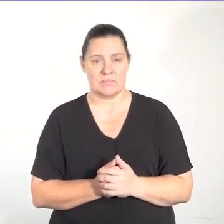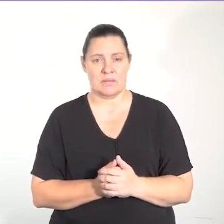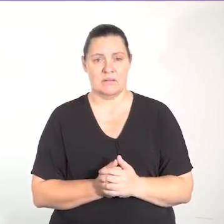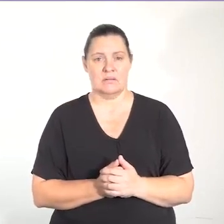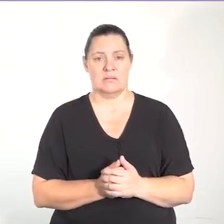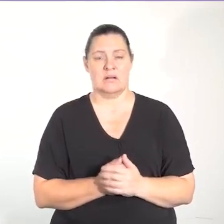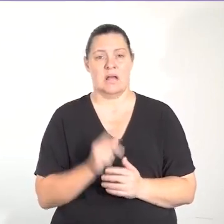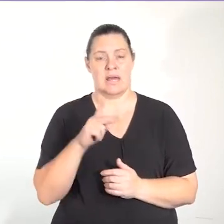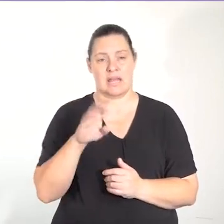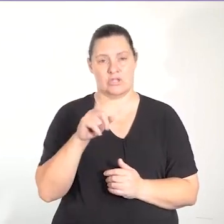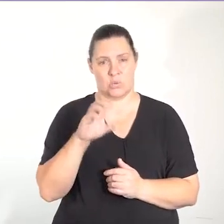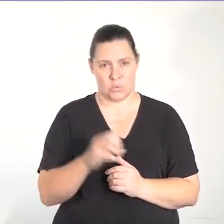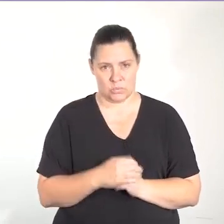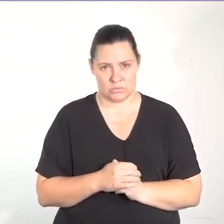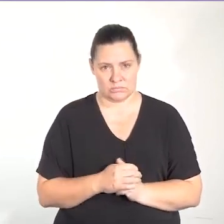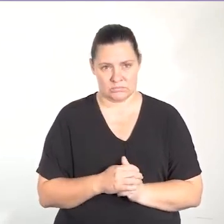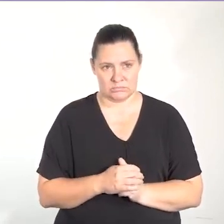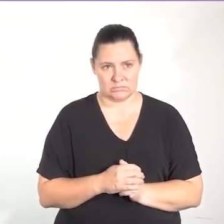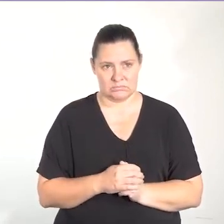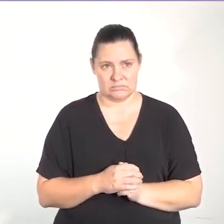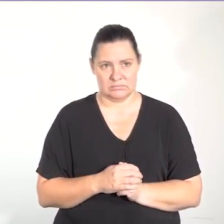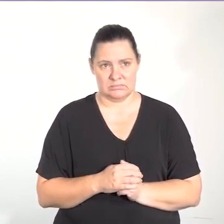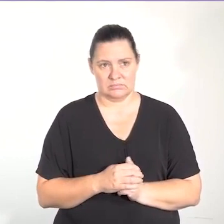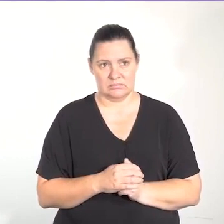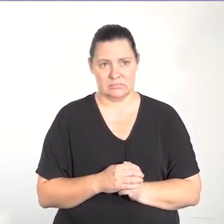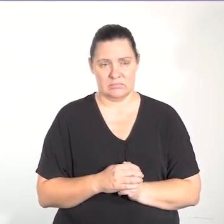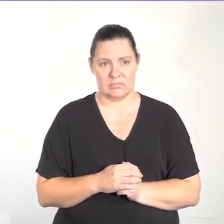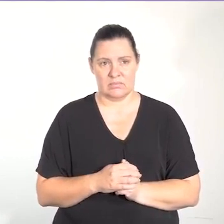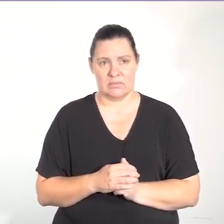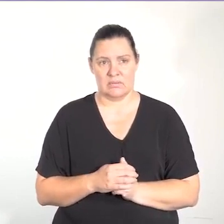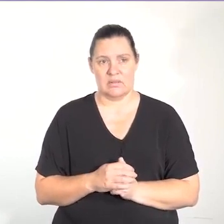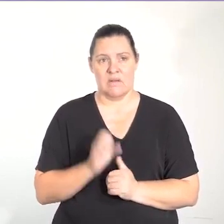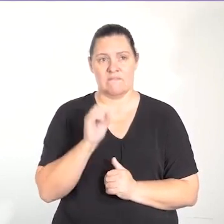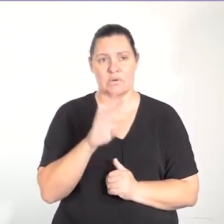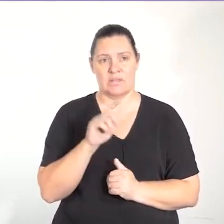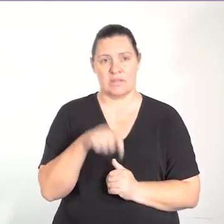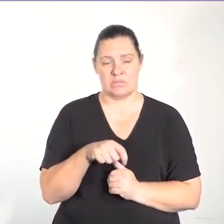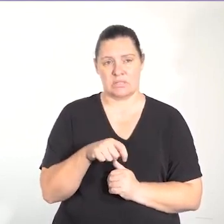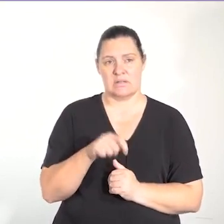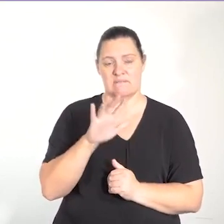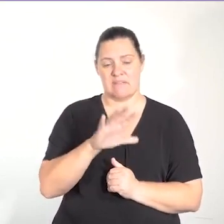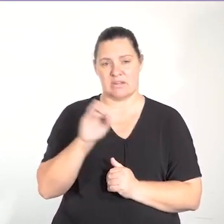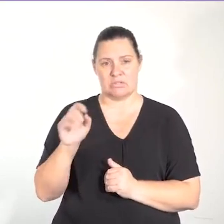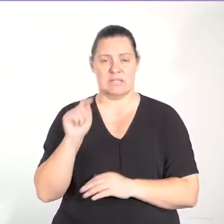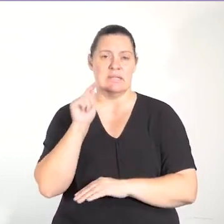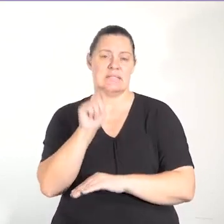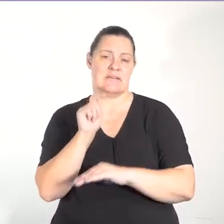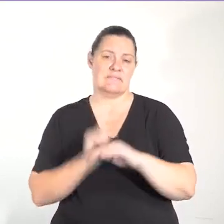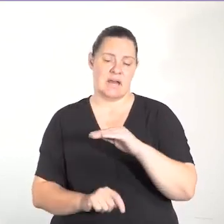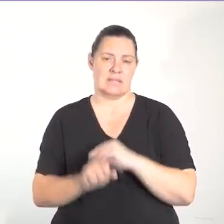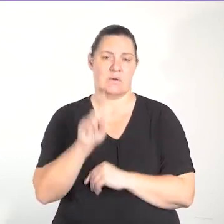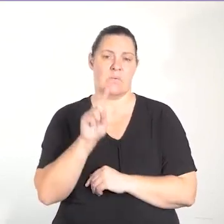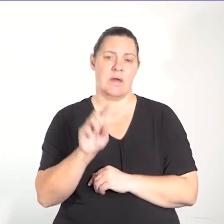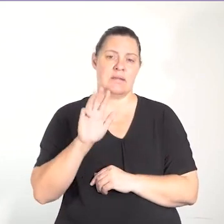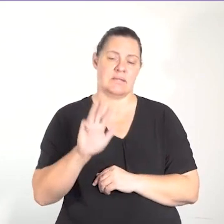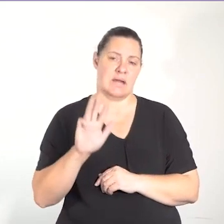by the ratio, or yes, by the ratio that we were given. So we are going to say 14,500 rands, and we are going